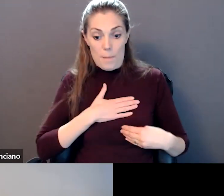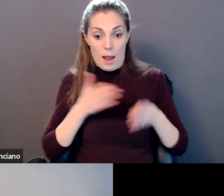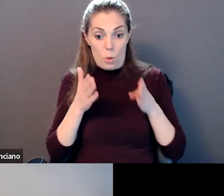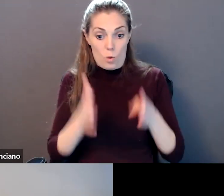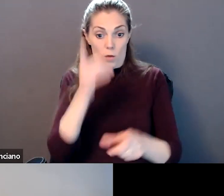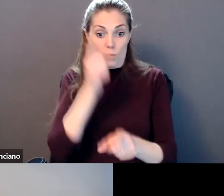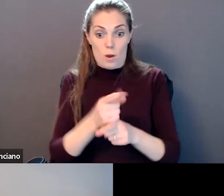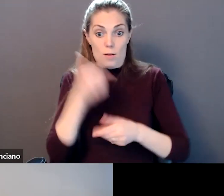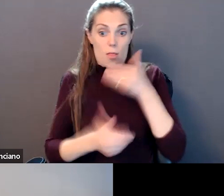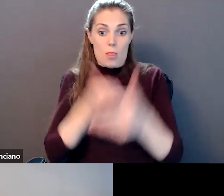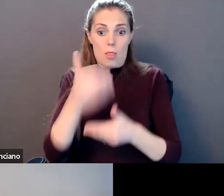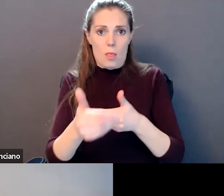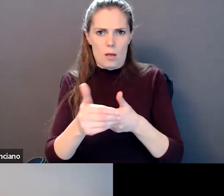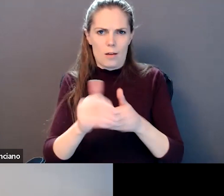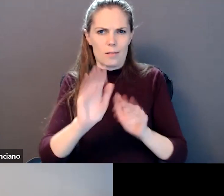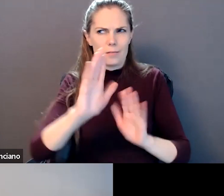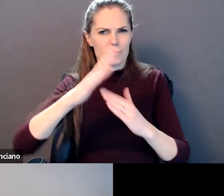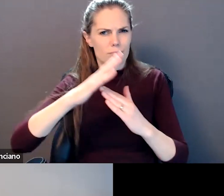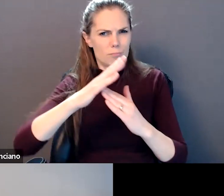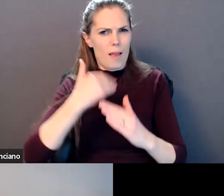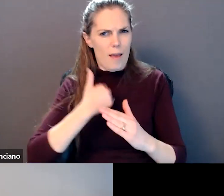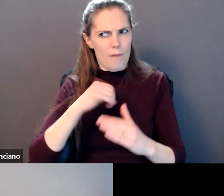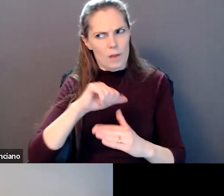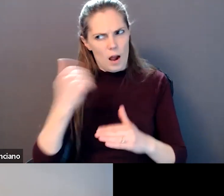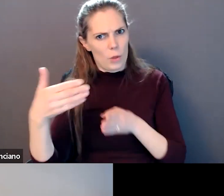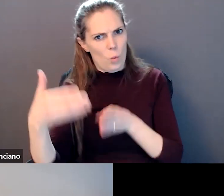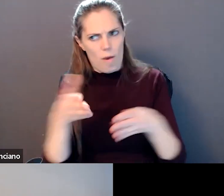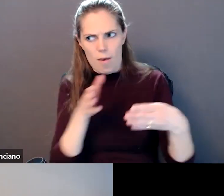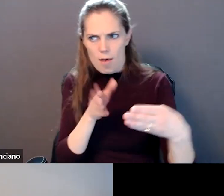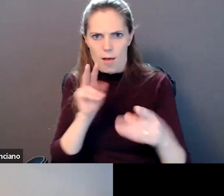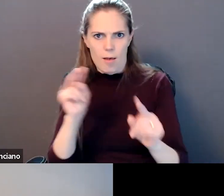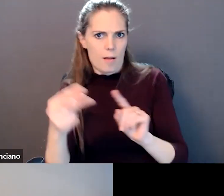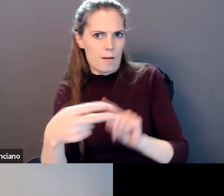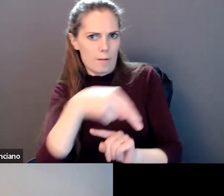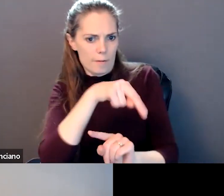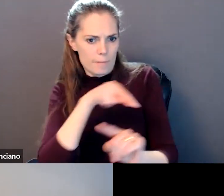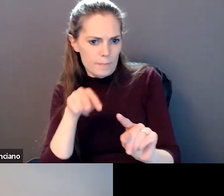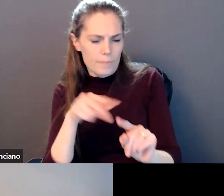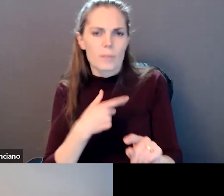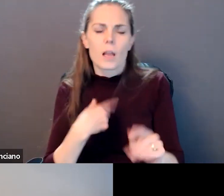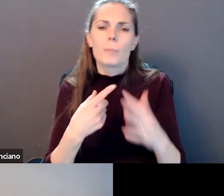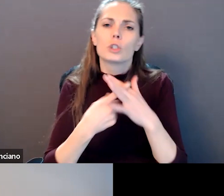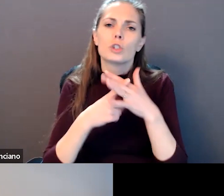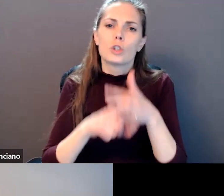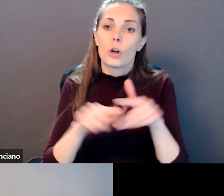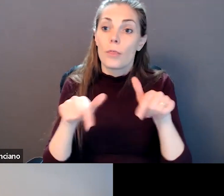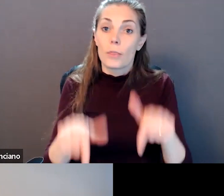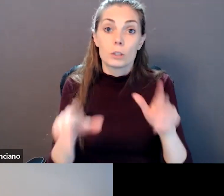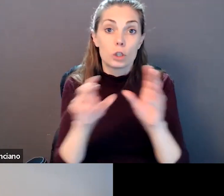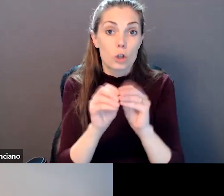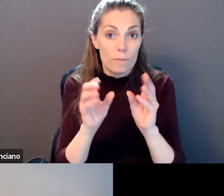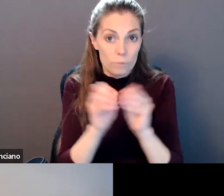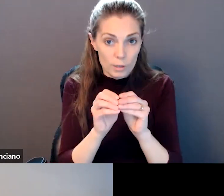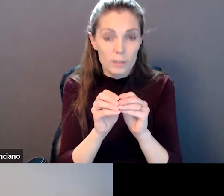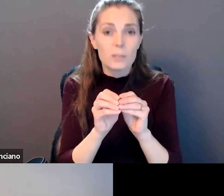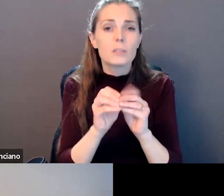say, Newcomus Roberta started this conference with a Thanksgiving.